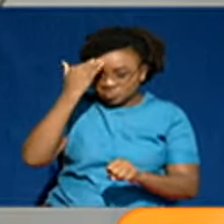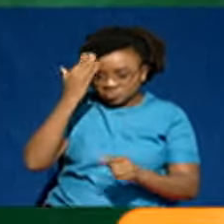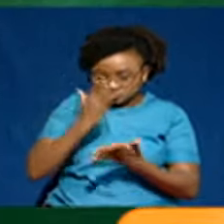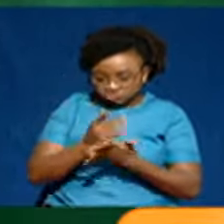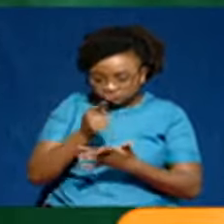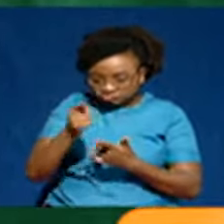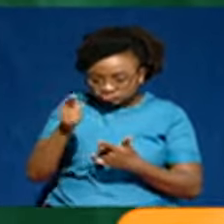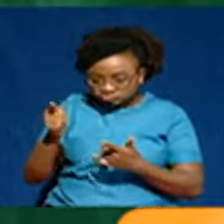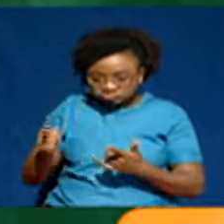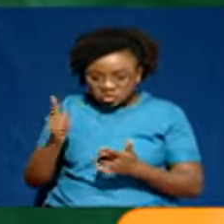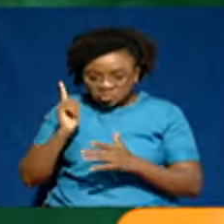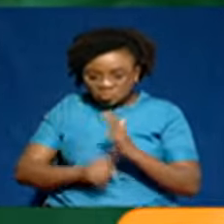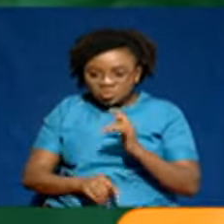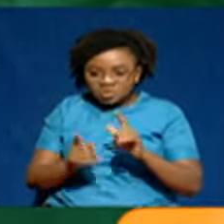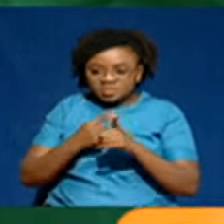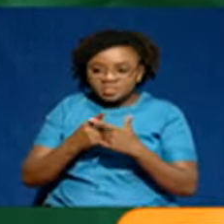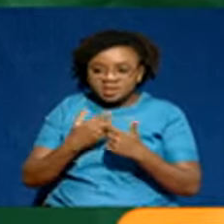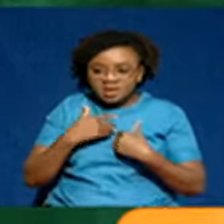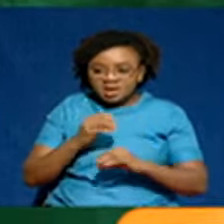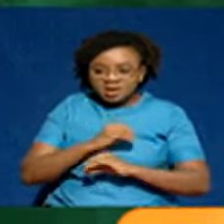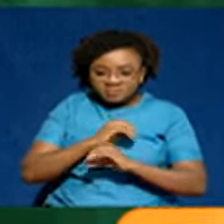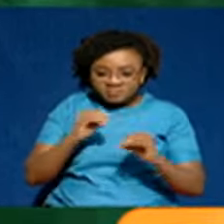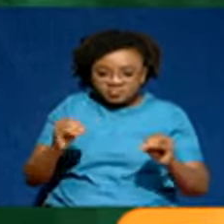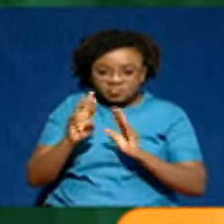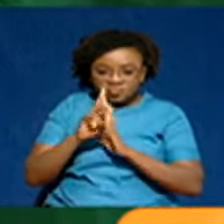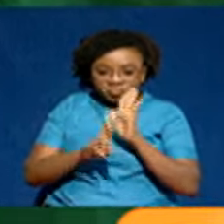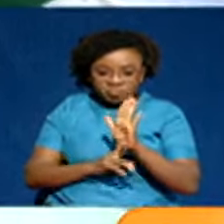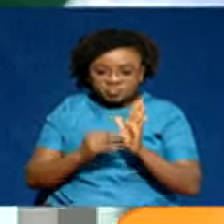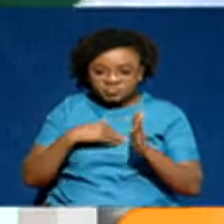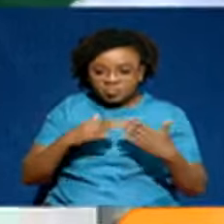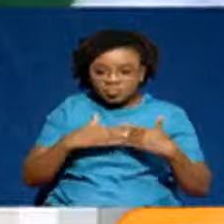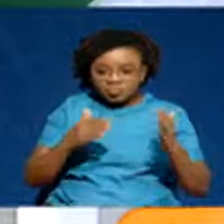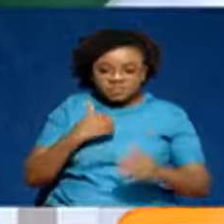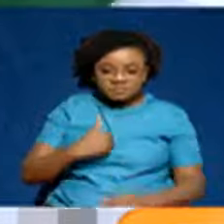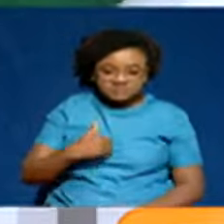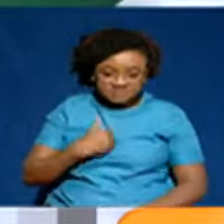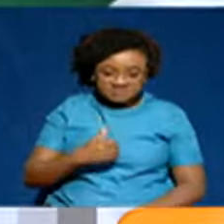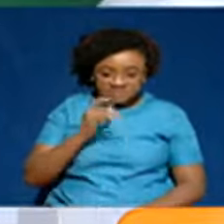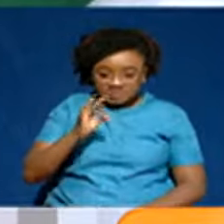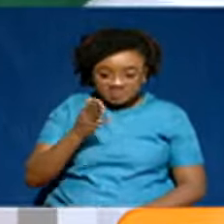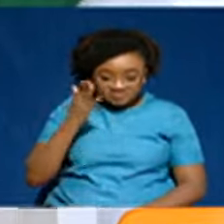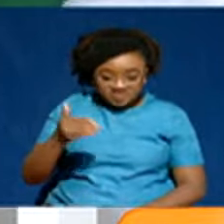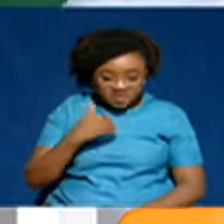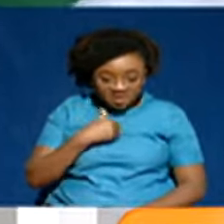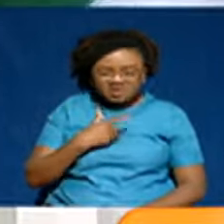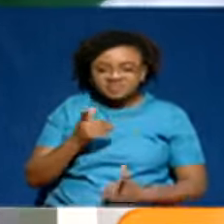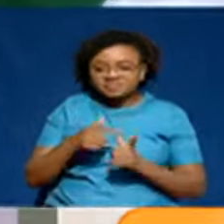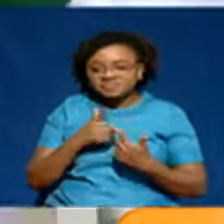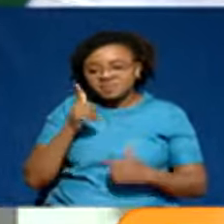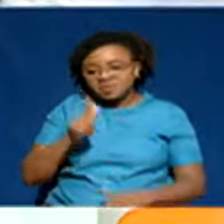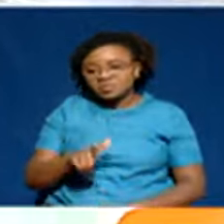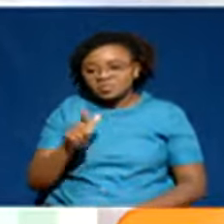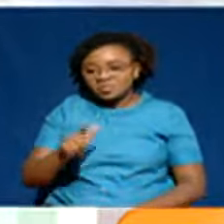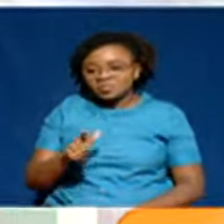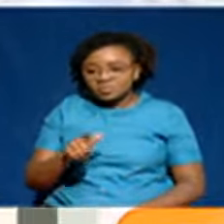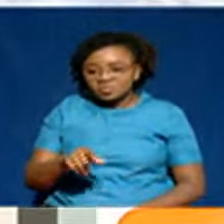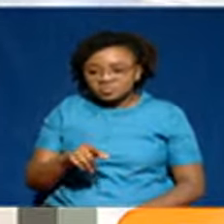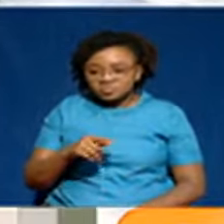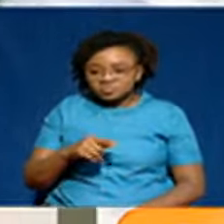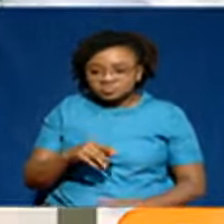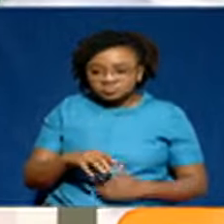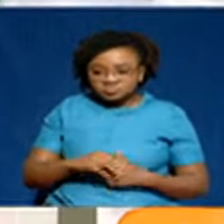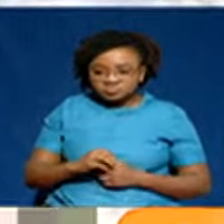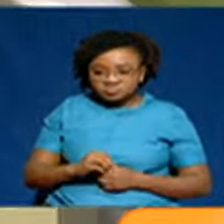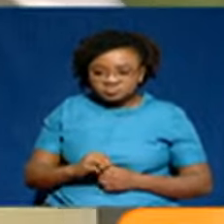ultrasound scan. There's no role of open surgery in endometriosis, and if there is, it's very, very low. So in most cases, we say surgeries